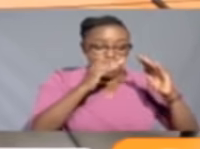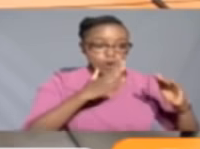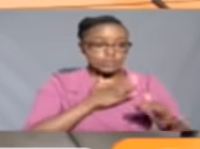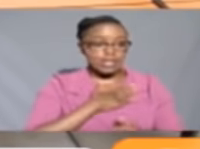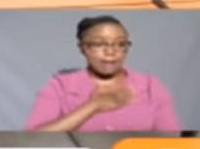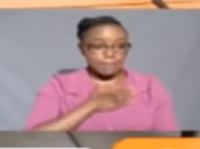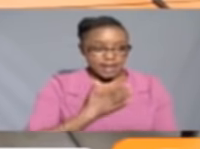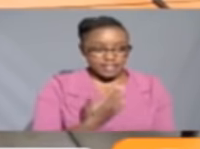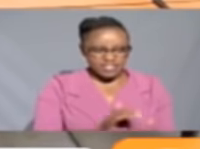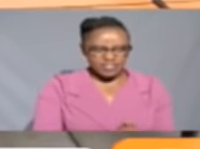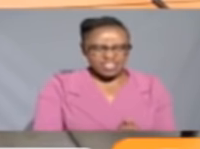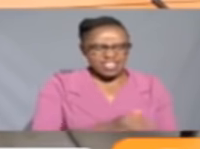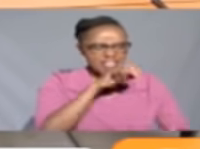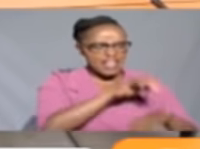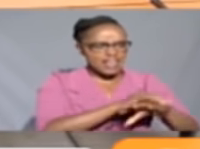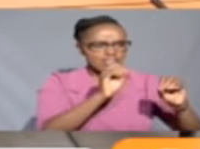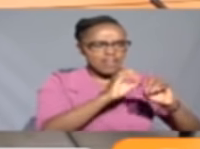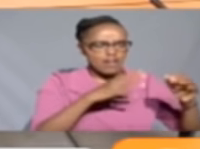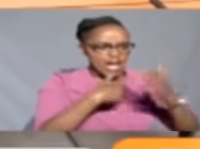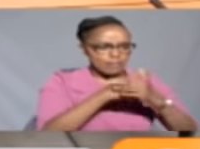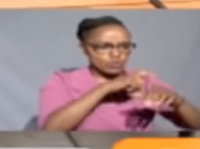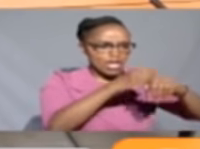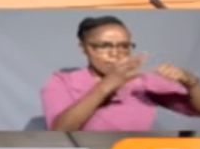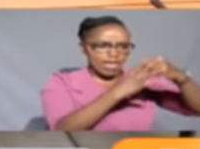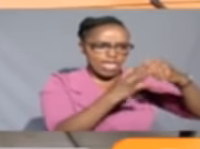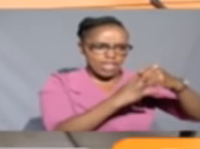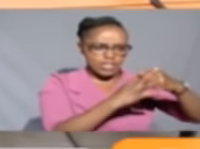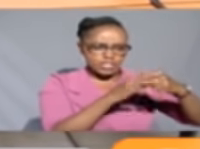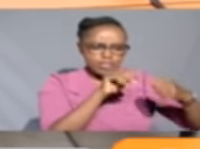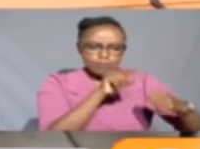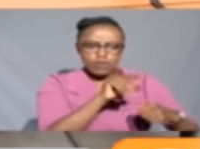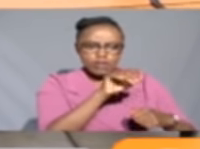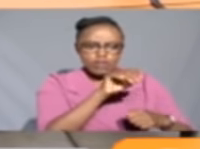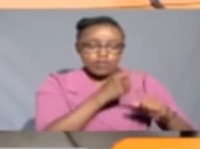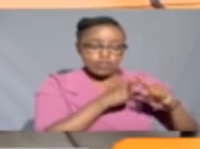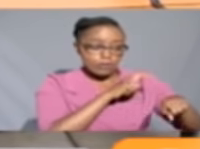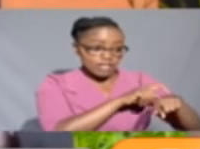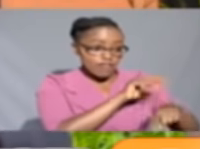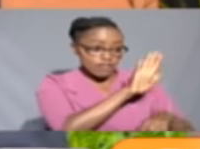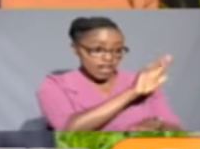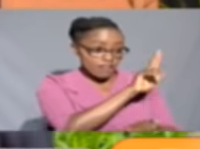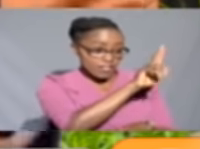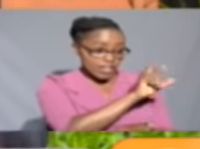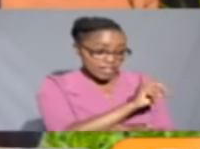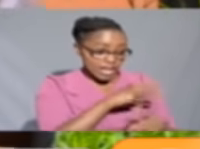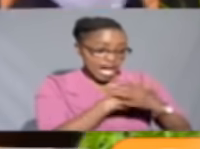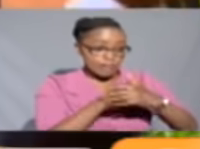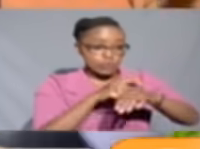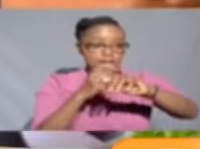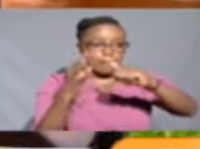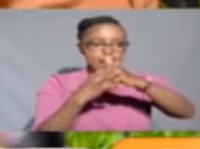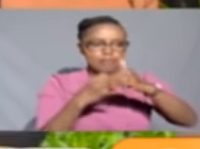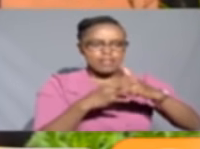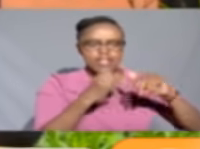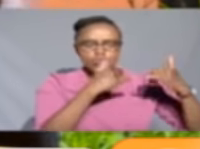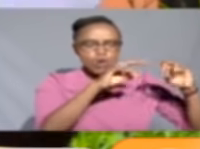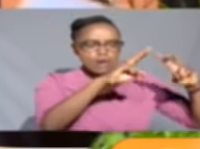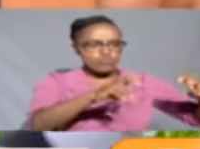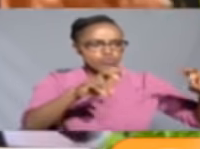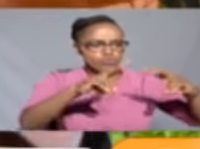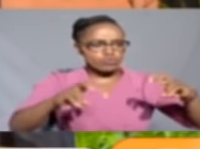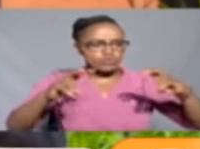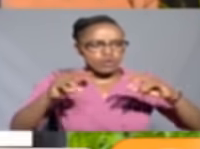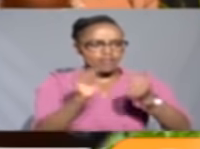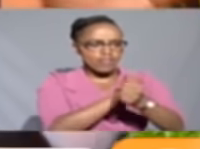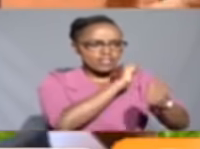o'clock, by the way, they didn't find me until about 8 o'clock. From 5? From 5:30. So they are rummaging through the house,